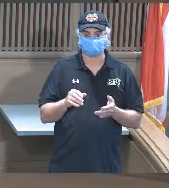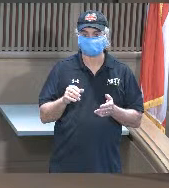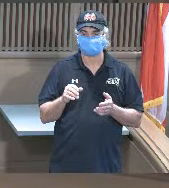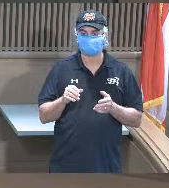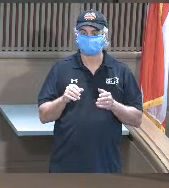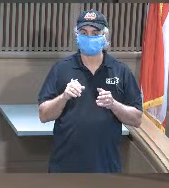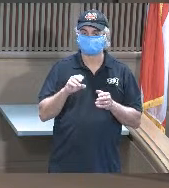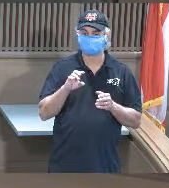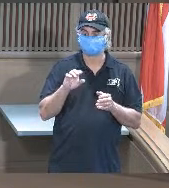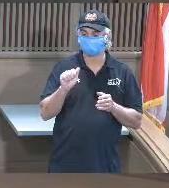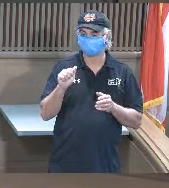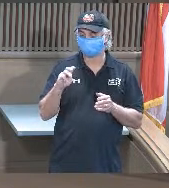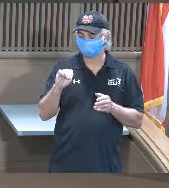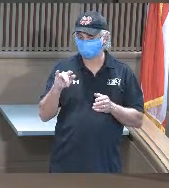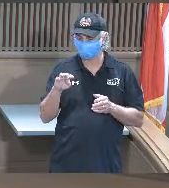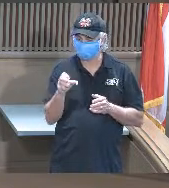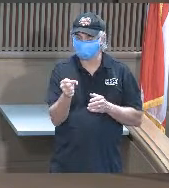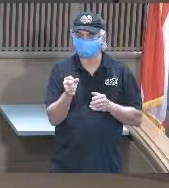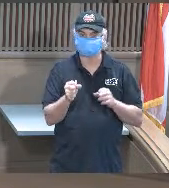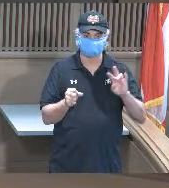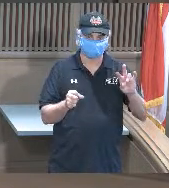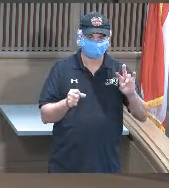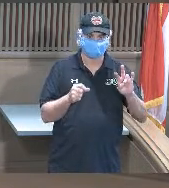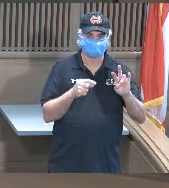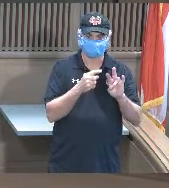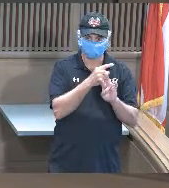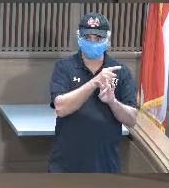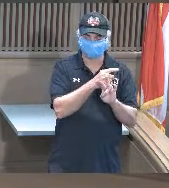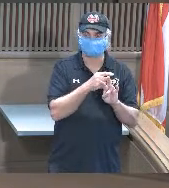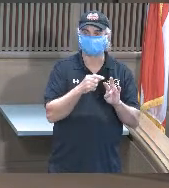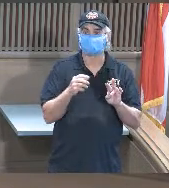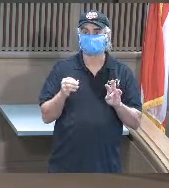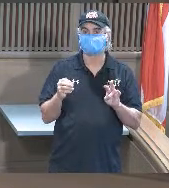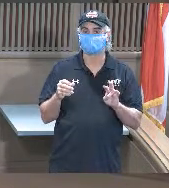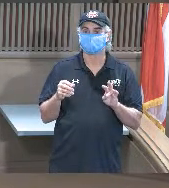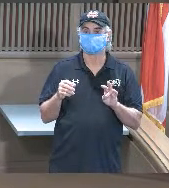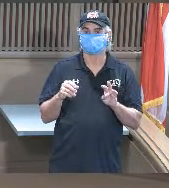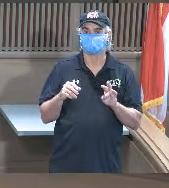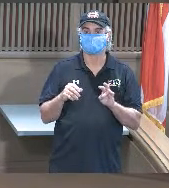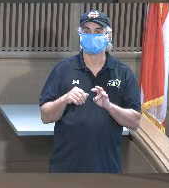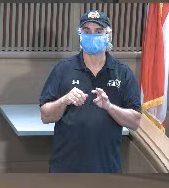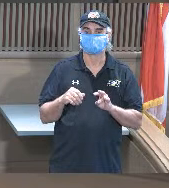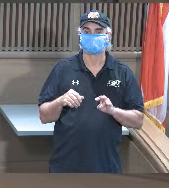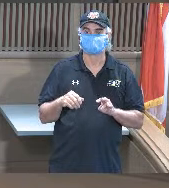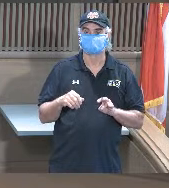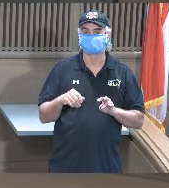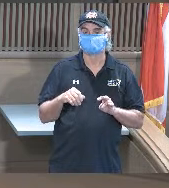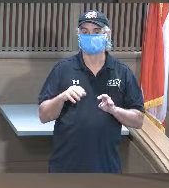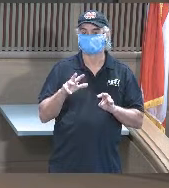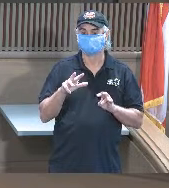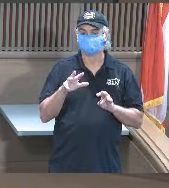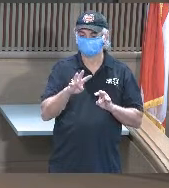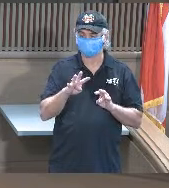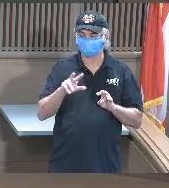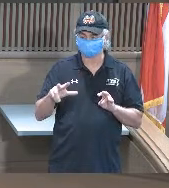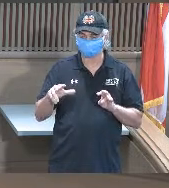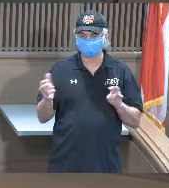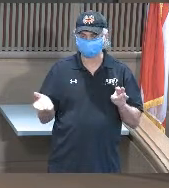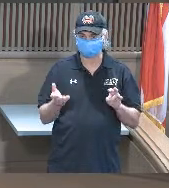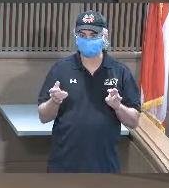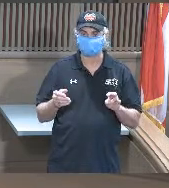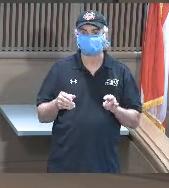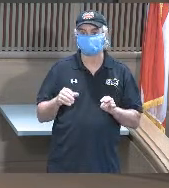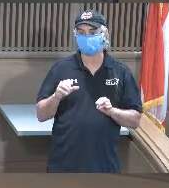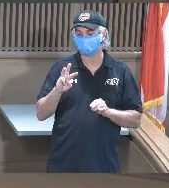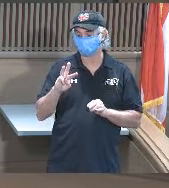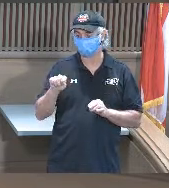County. And that represents a 73% decrease since our peak in August, where we were up at 214, and about a 27% decrease since